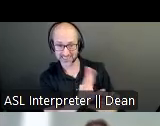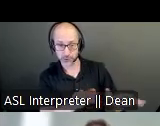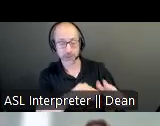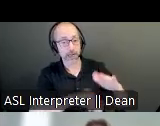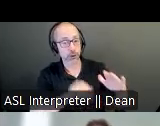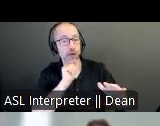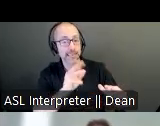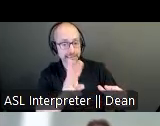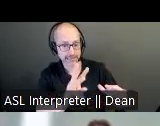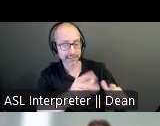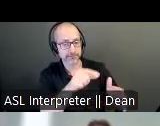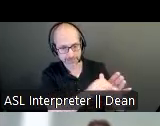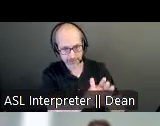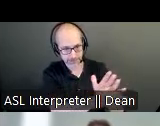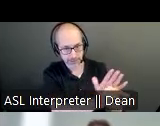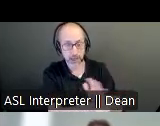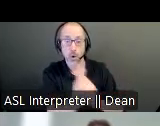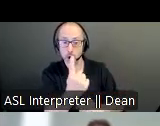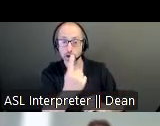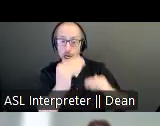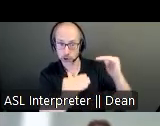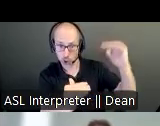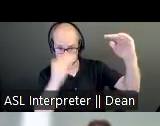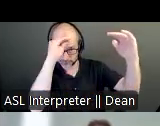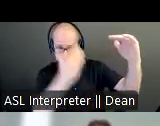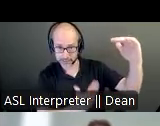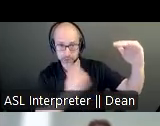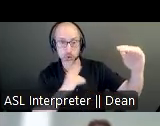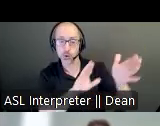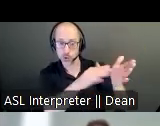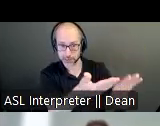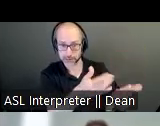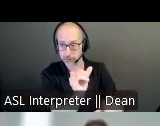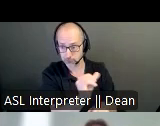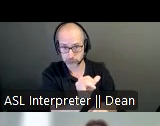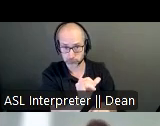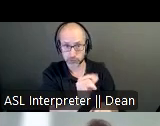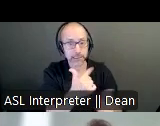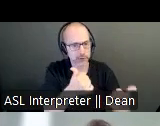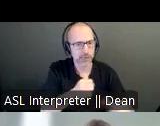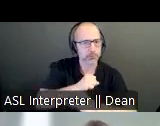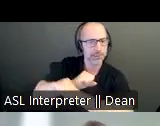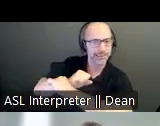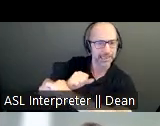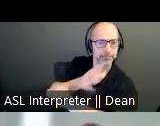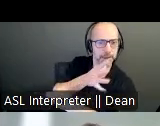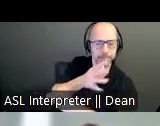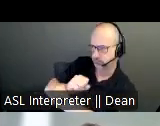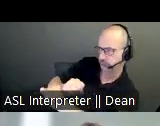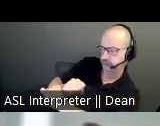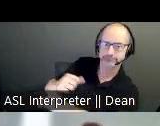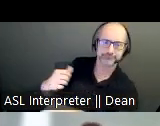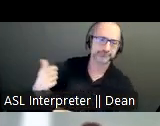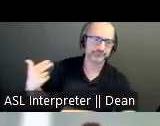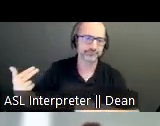There was also 1 adult son that died as well, protecting their mother. Often when children